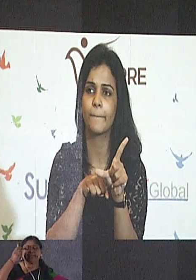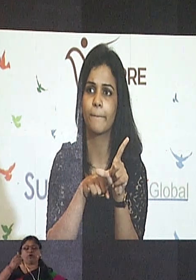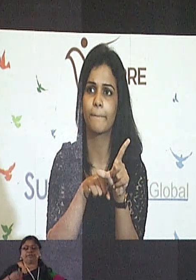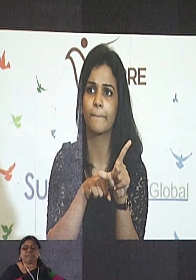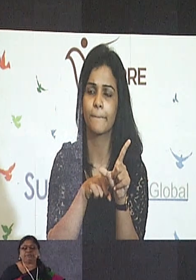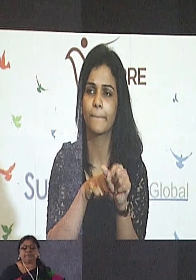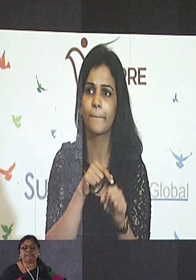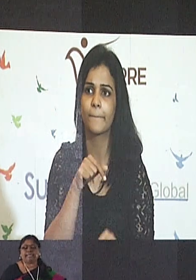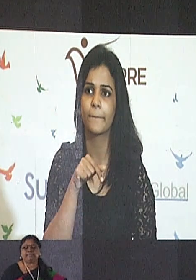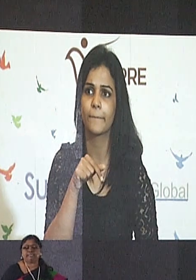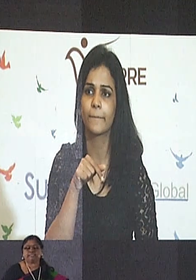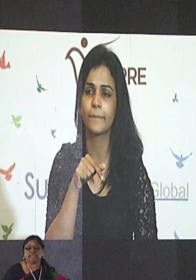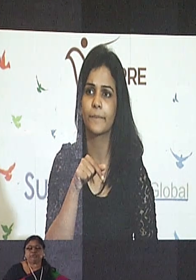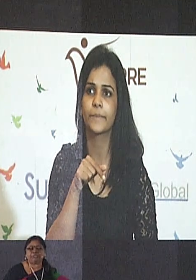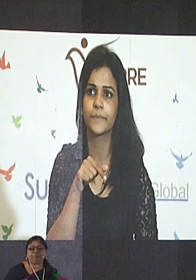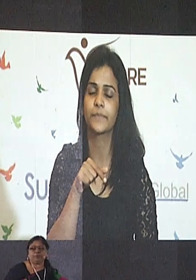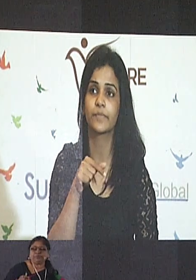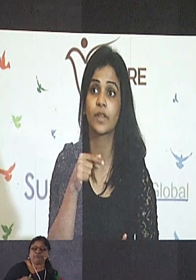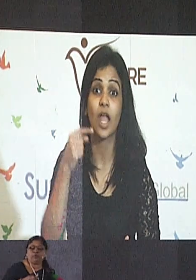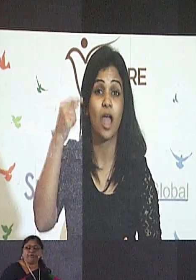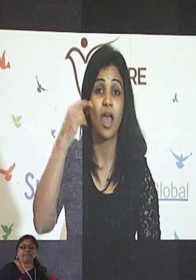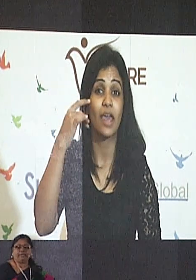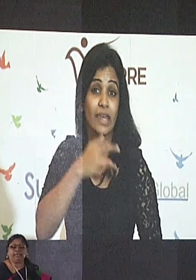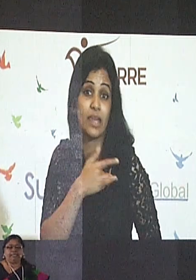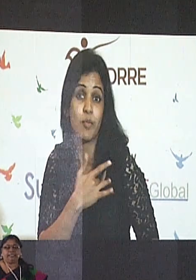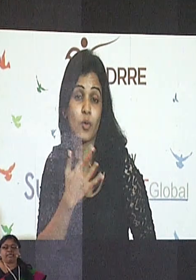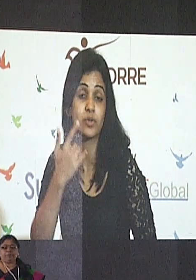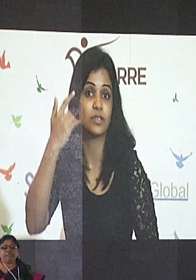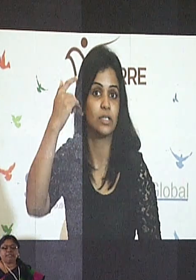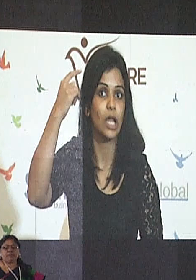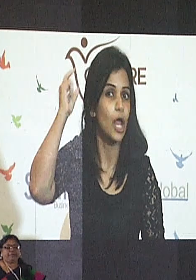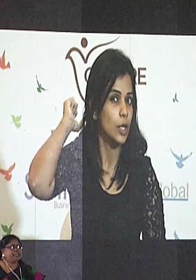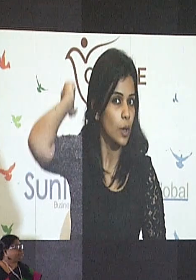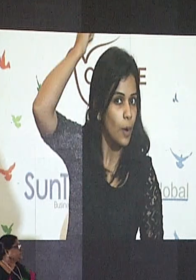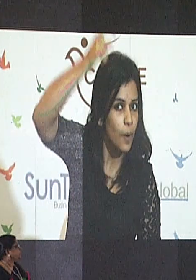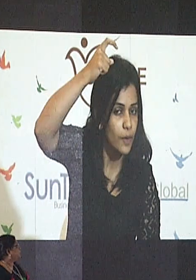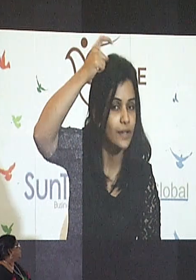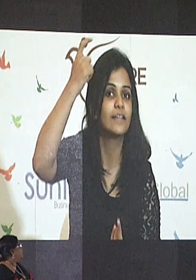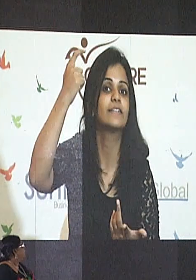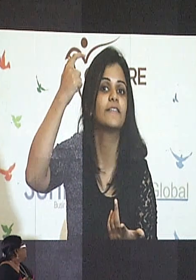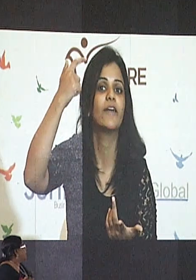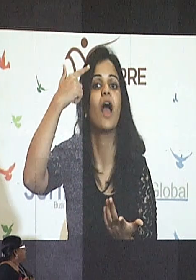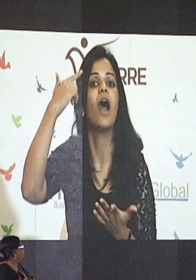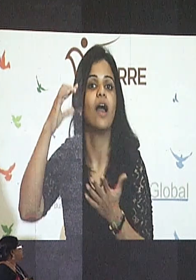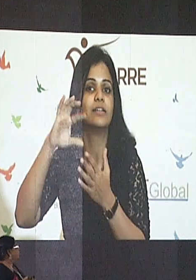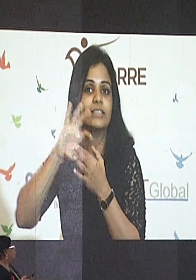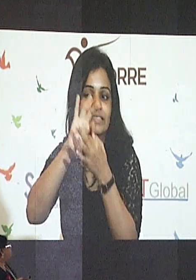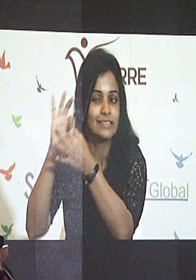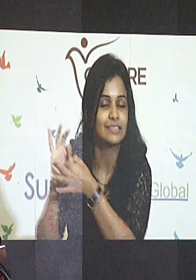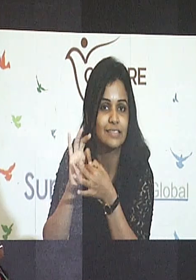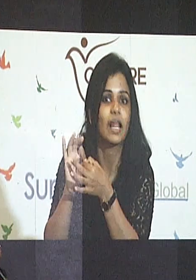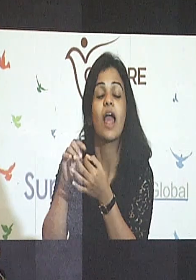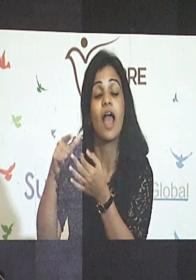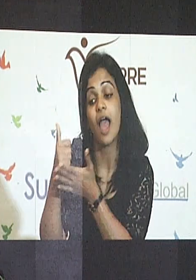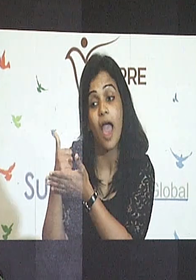emotional and cognitive challenges to improve the following: the communicative behavior, the language